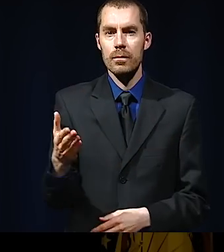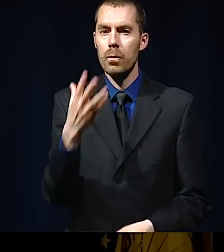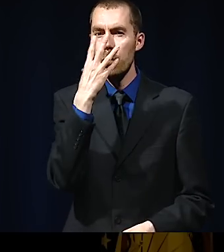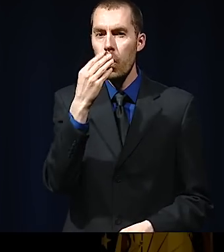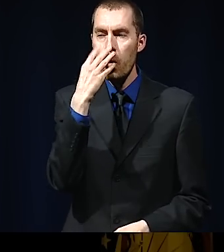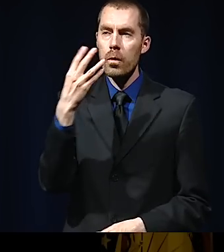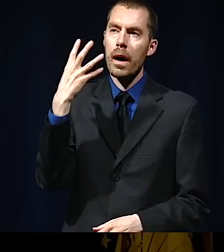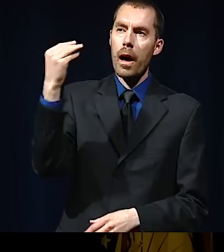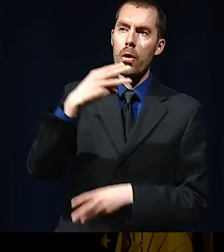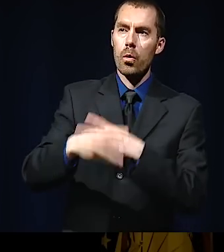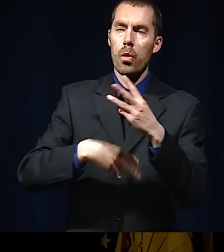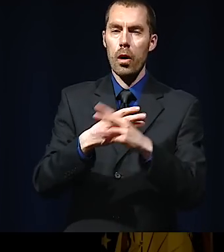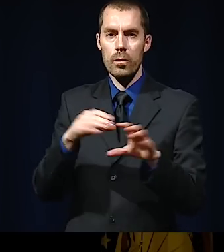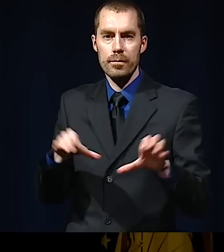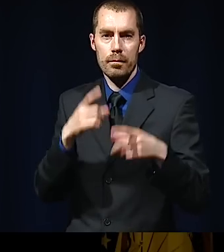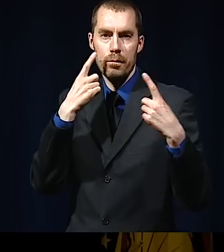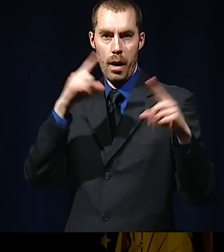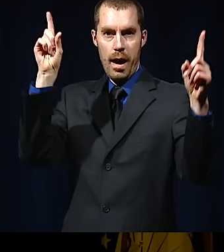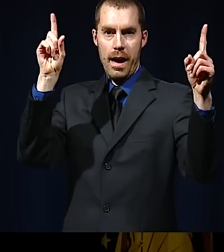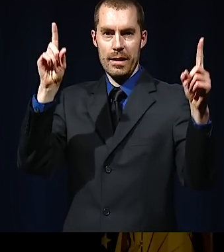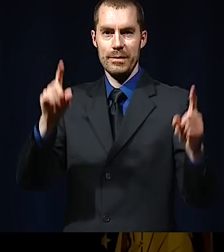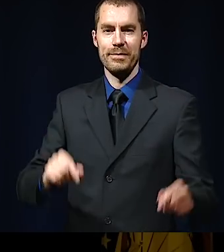accomplish as wolves in the world.